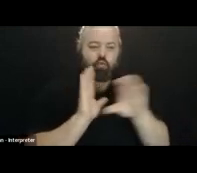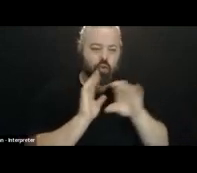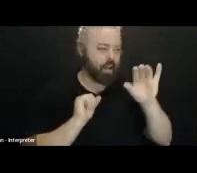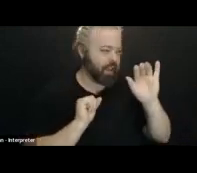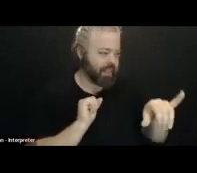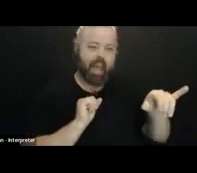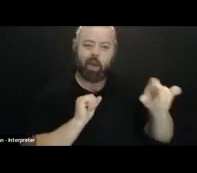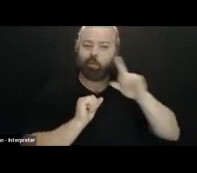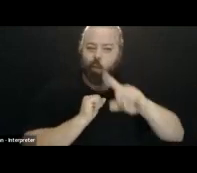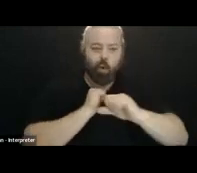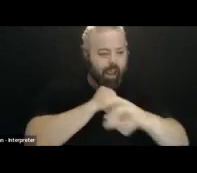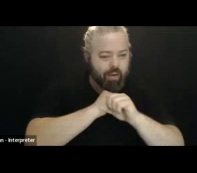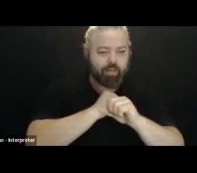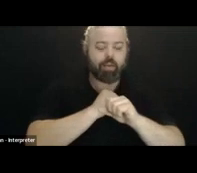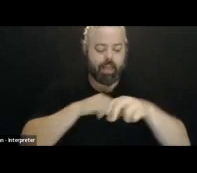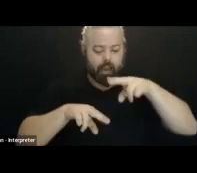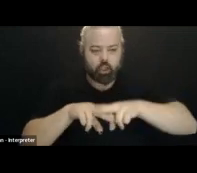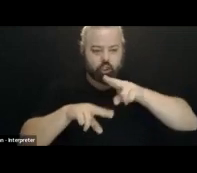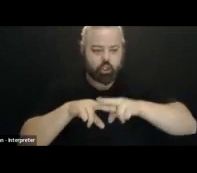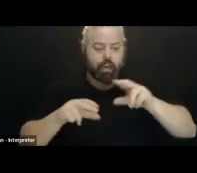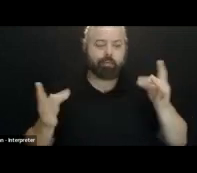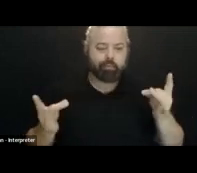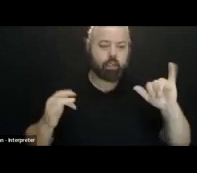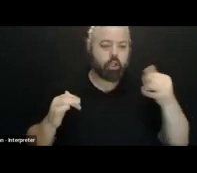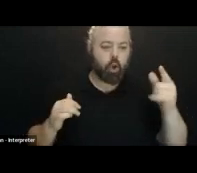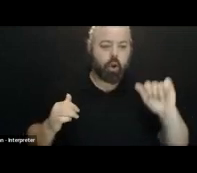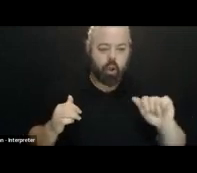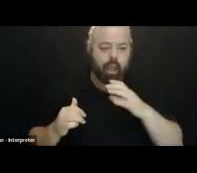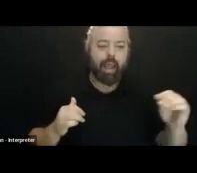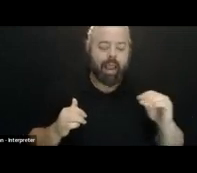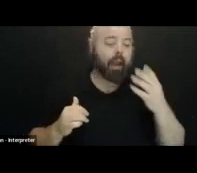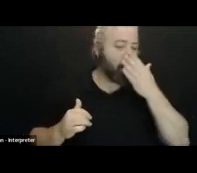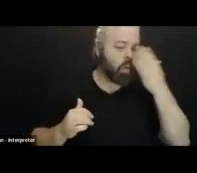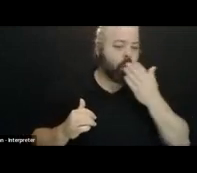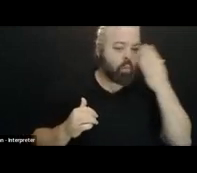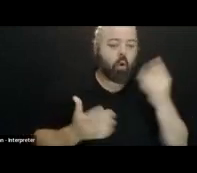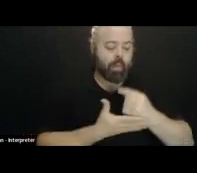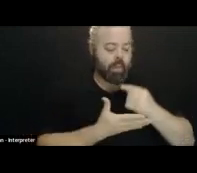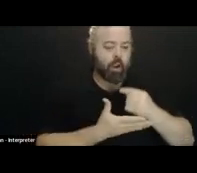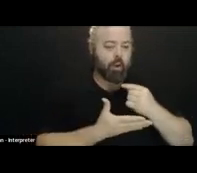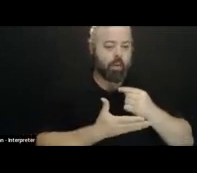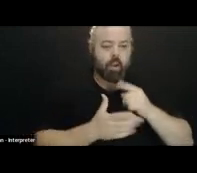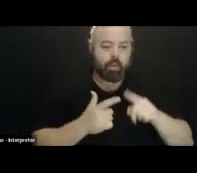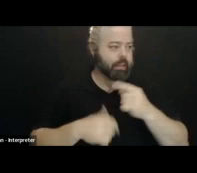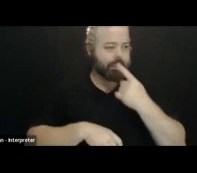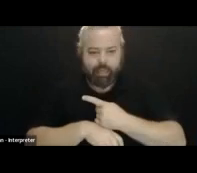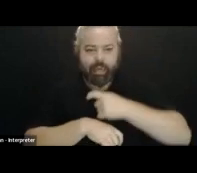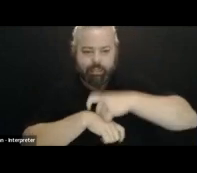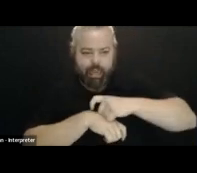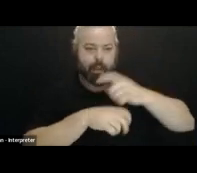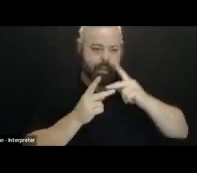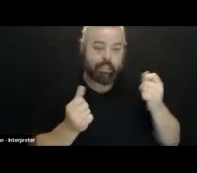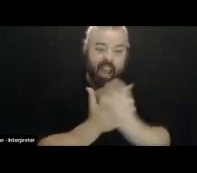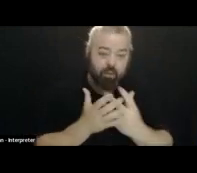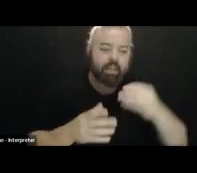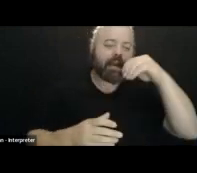advertising a chair yoga and aromatherapy session, but the date, the time, the place, what it is, all of that is embedded in